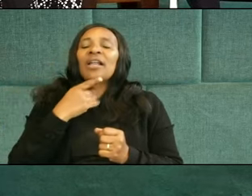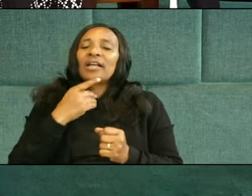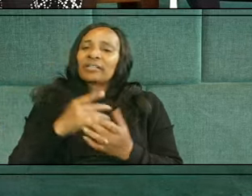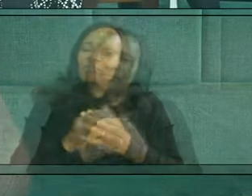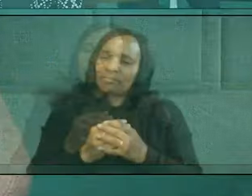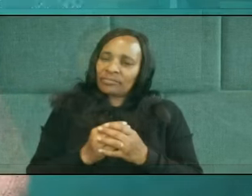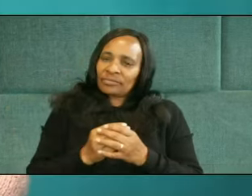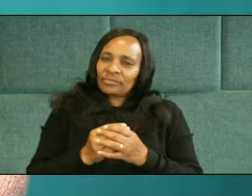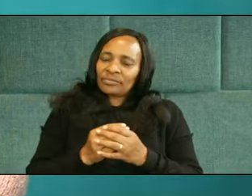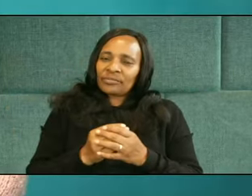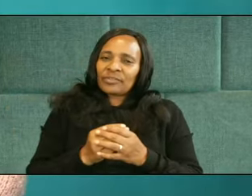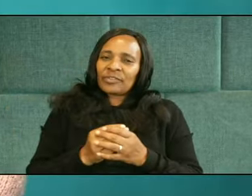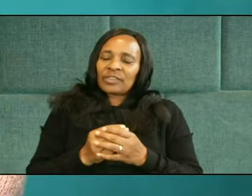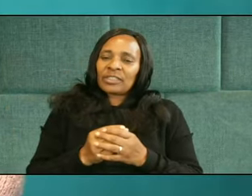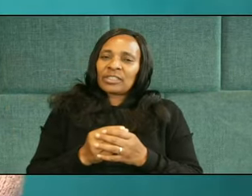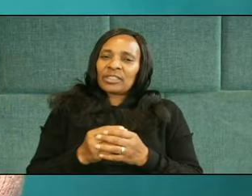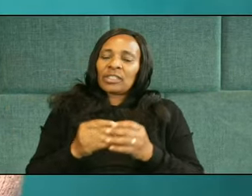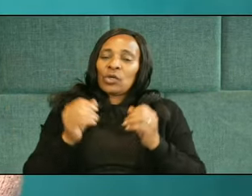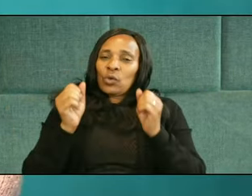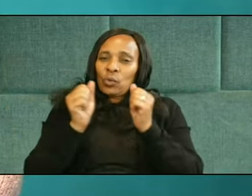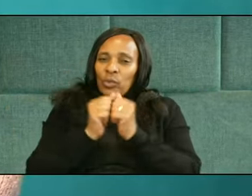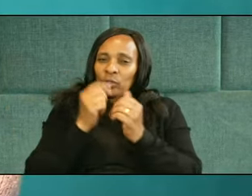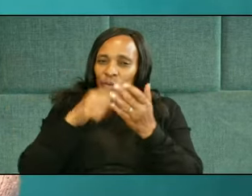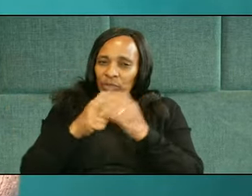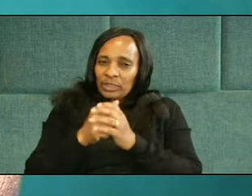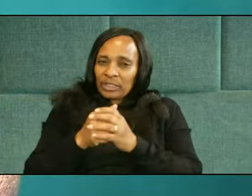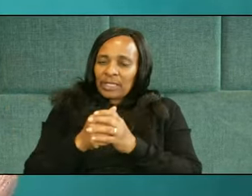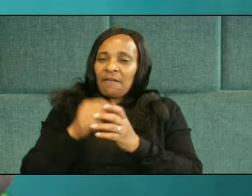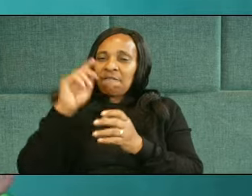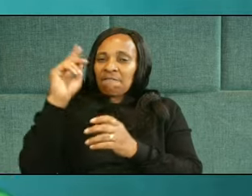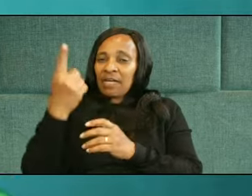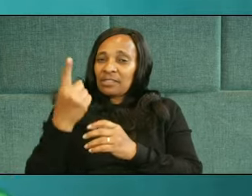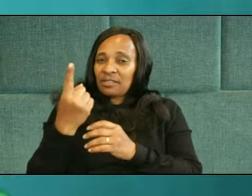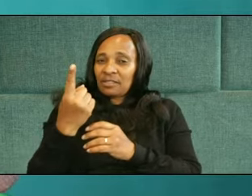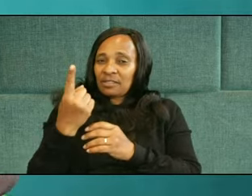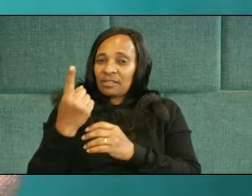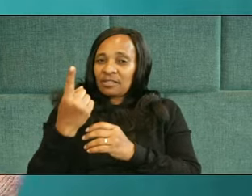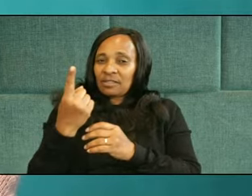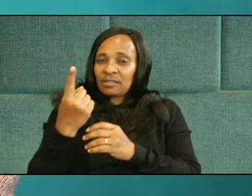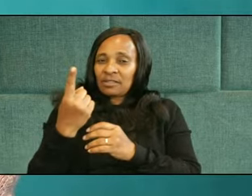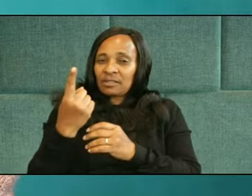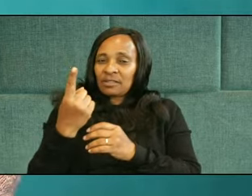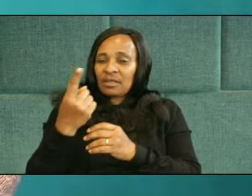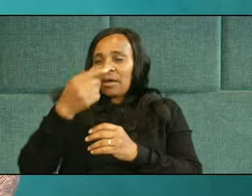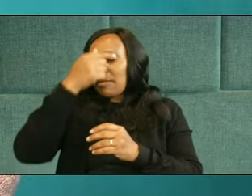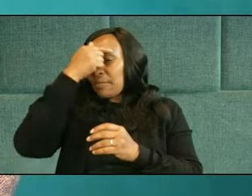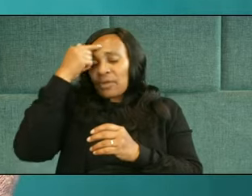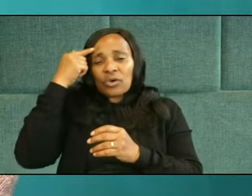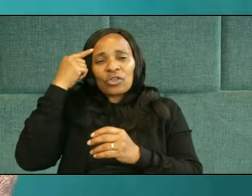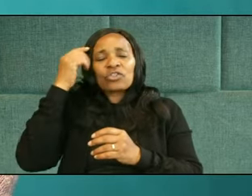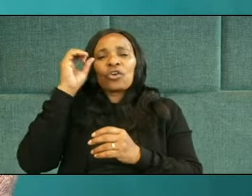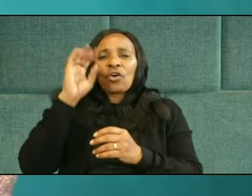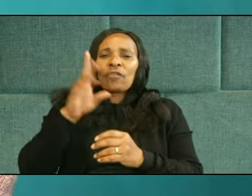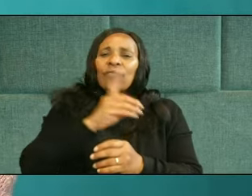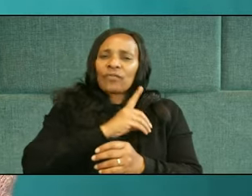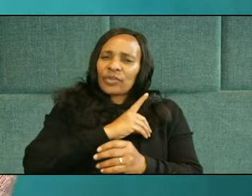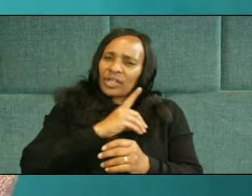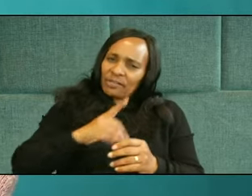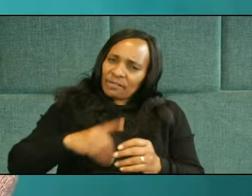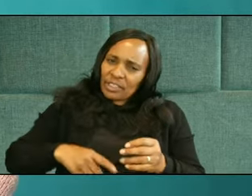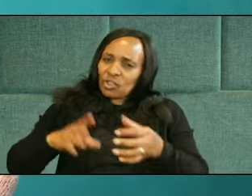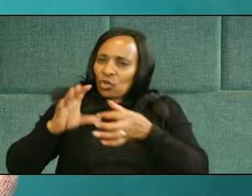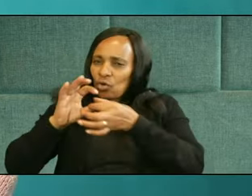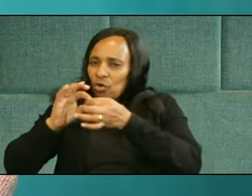just end with is that the first one is that because of David's